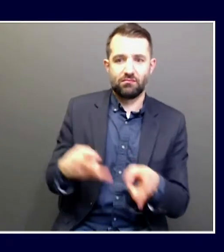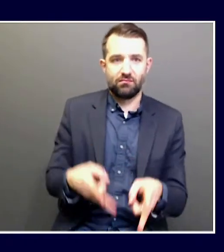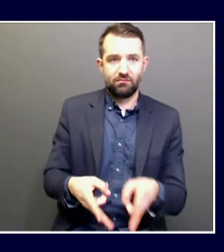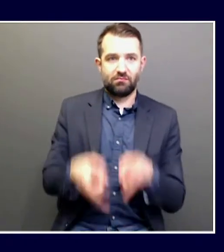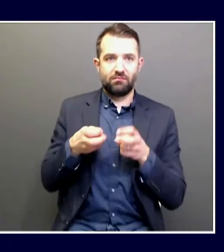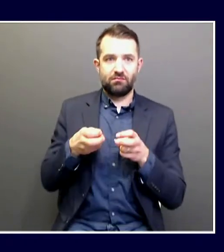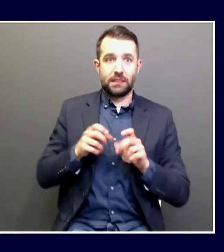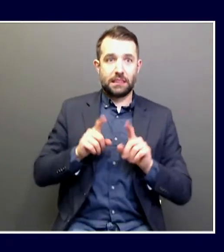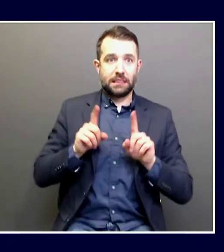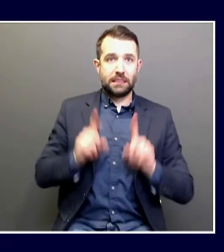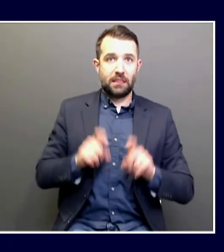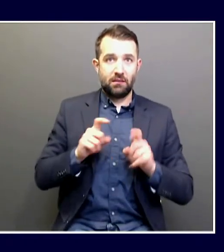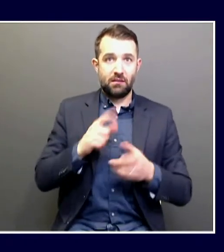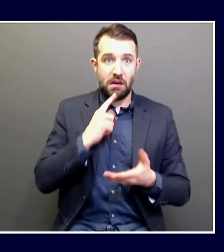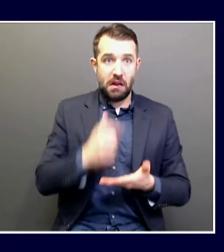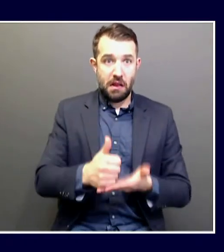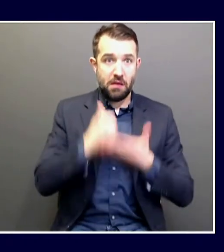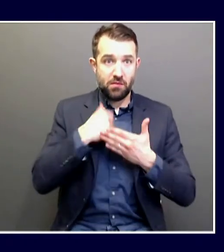of future